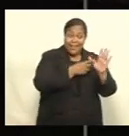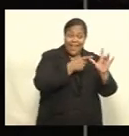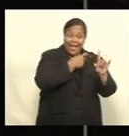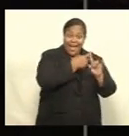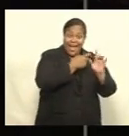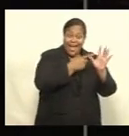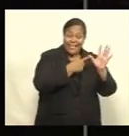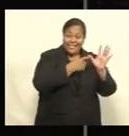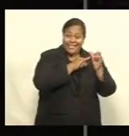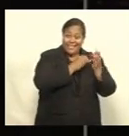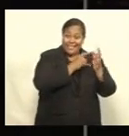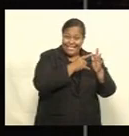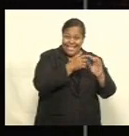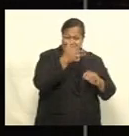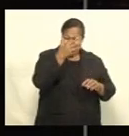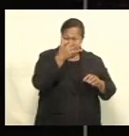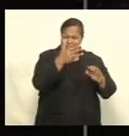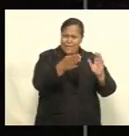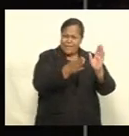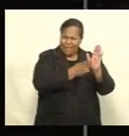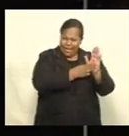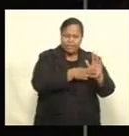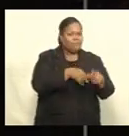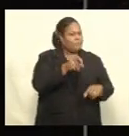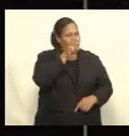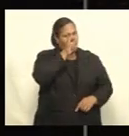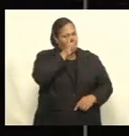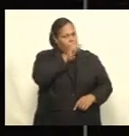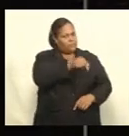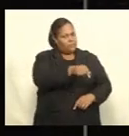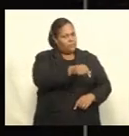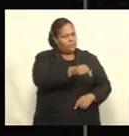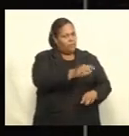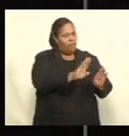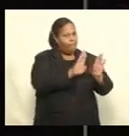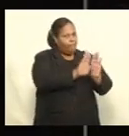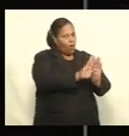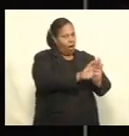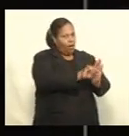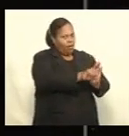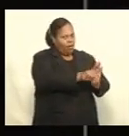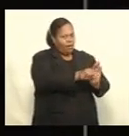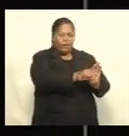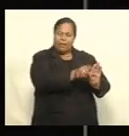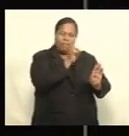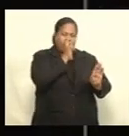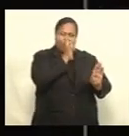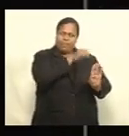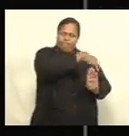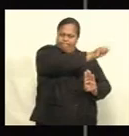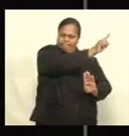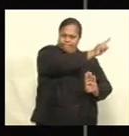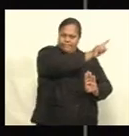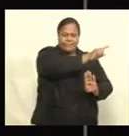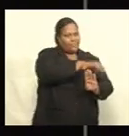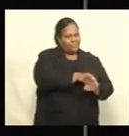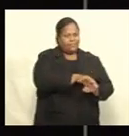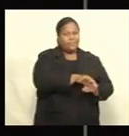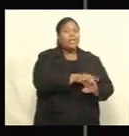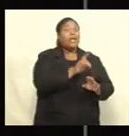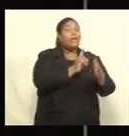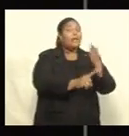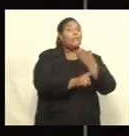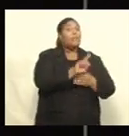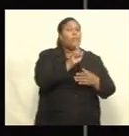one containment zone to another. FBC News visited the border today and saw people being turned away, and exchanges were taking place